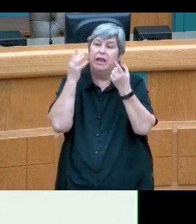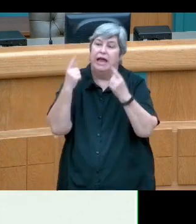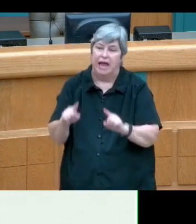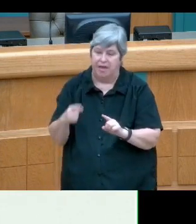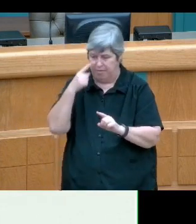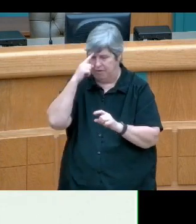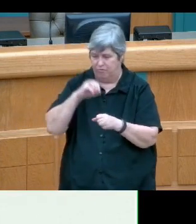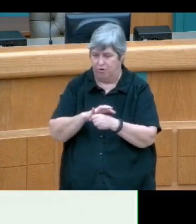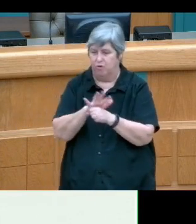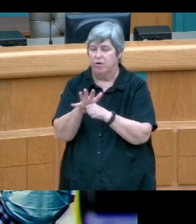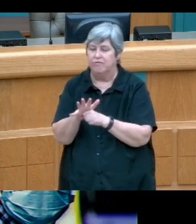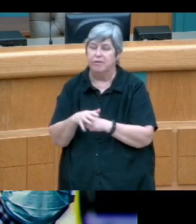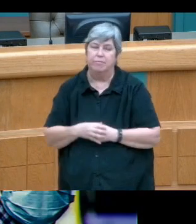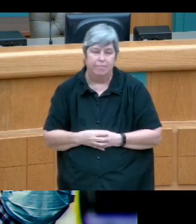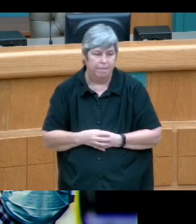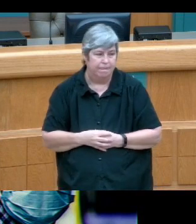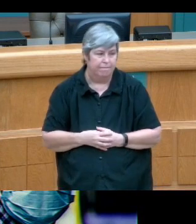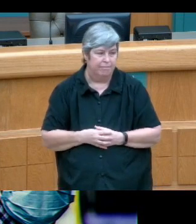be yet.